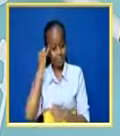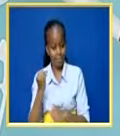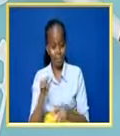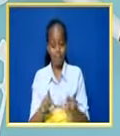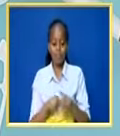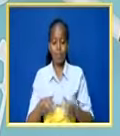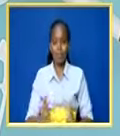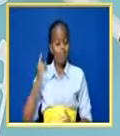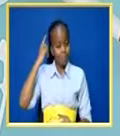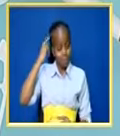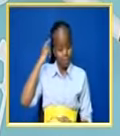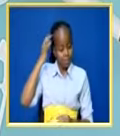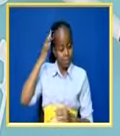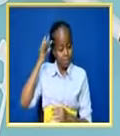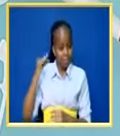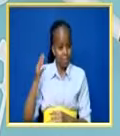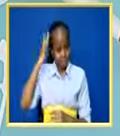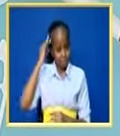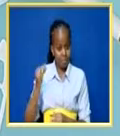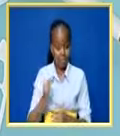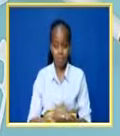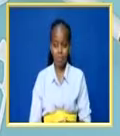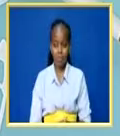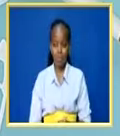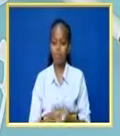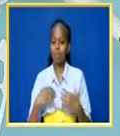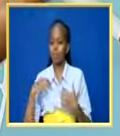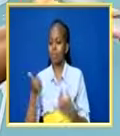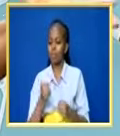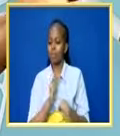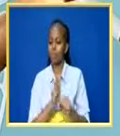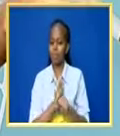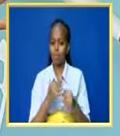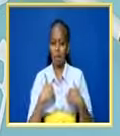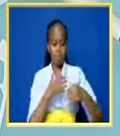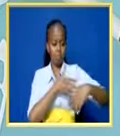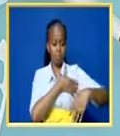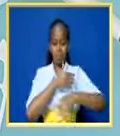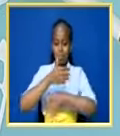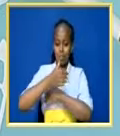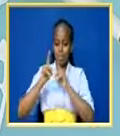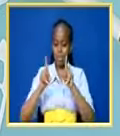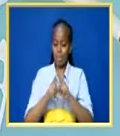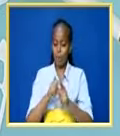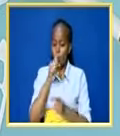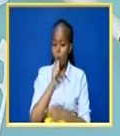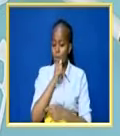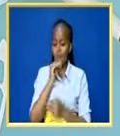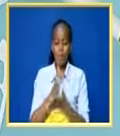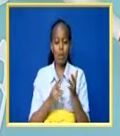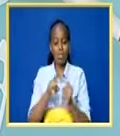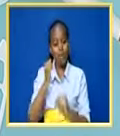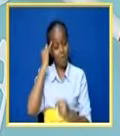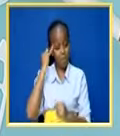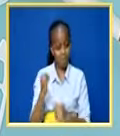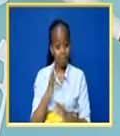like the hair. The head hair. Oh, yeah. Yeah. There are those who have a lot. There are those who have thin hair. So you can imagine